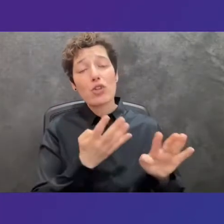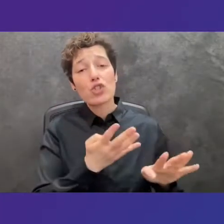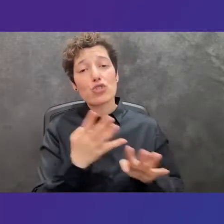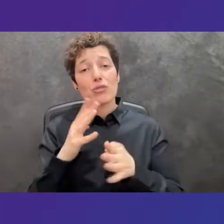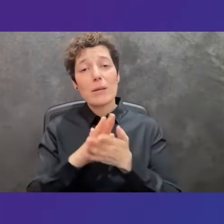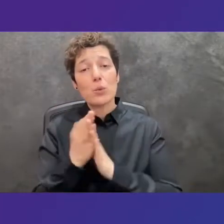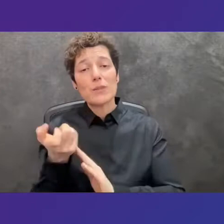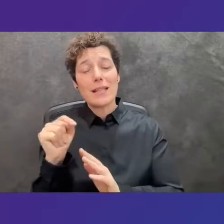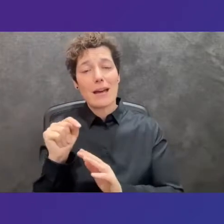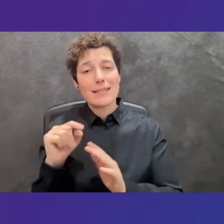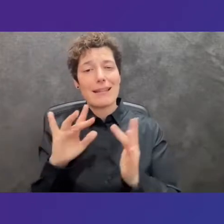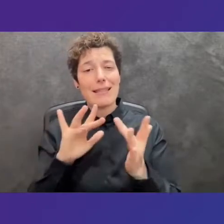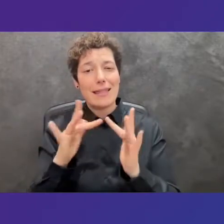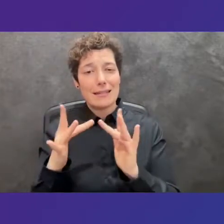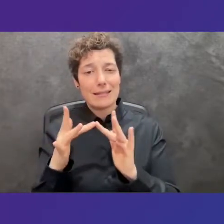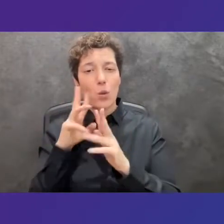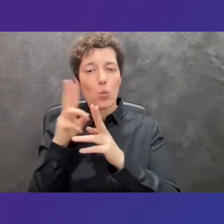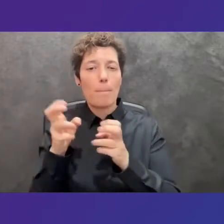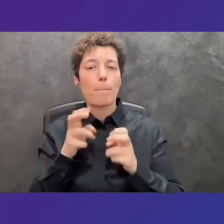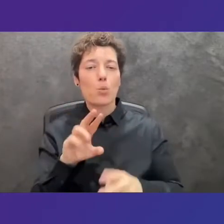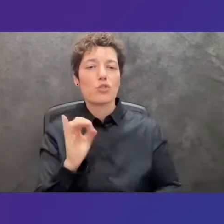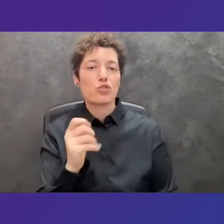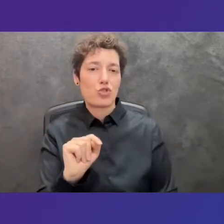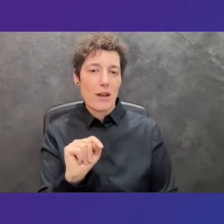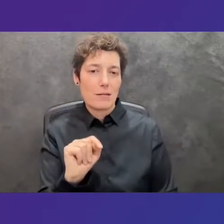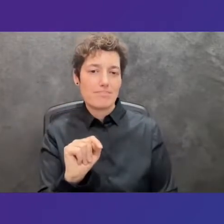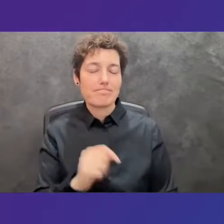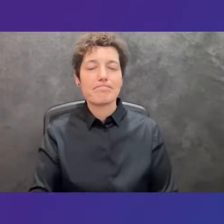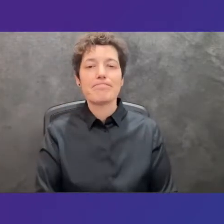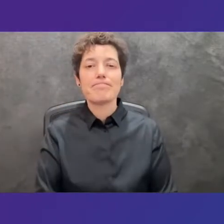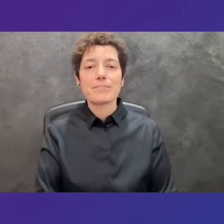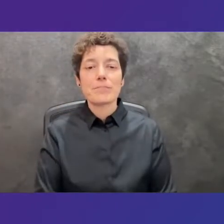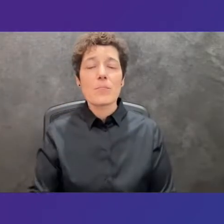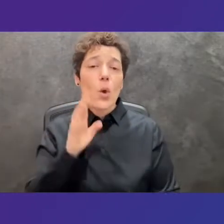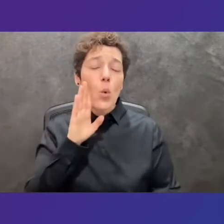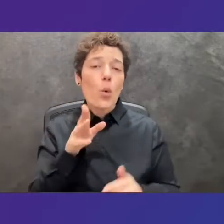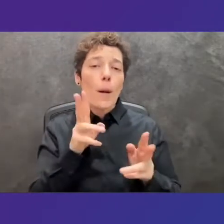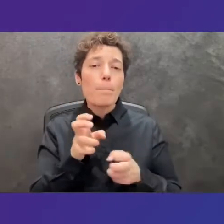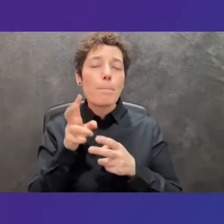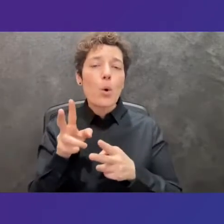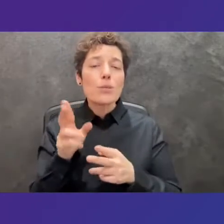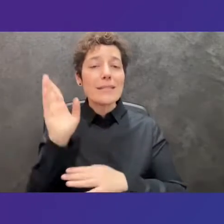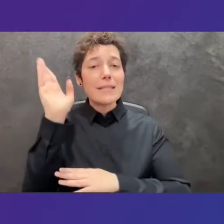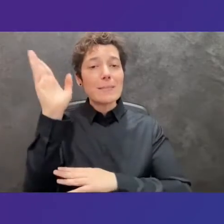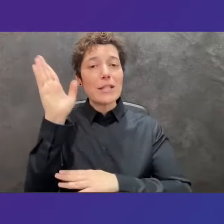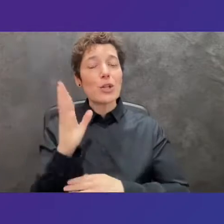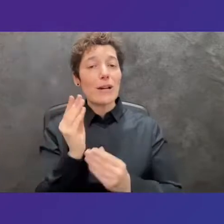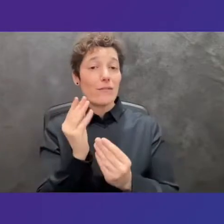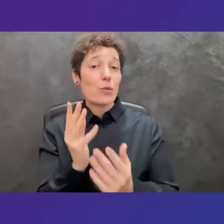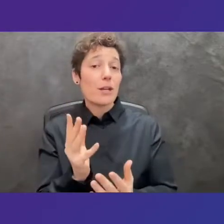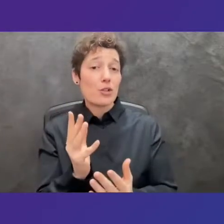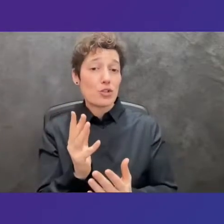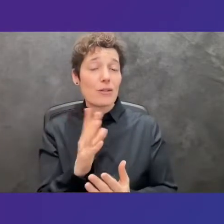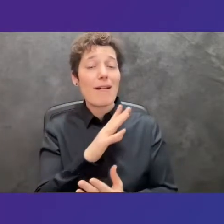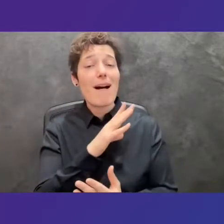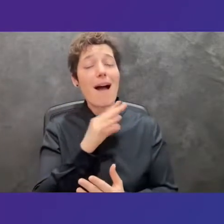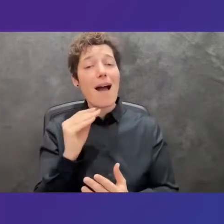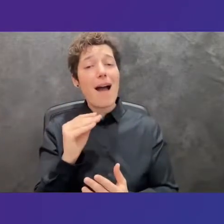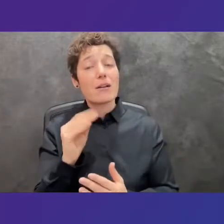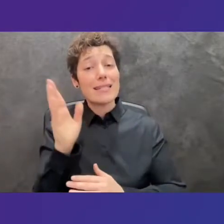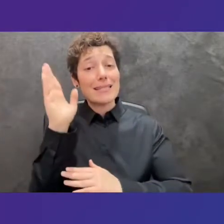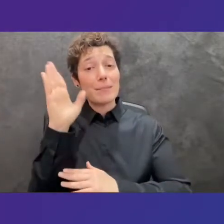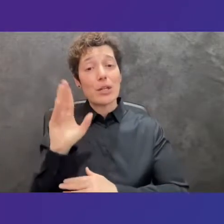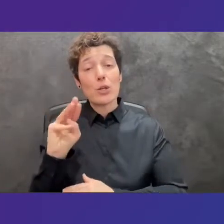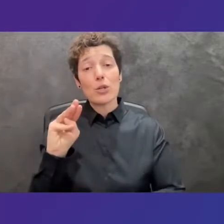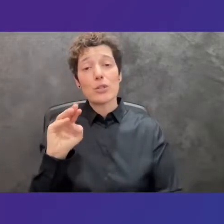for further reference. We will also post speaker information in the description below and under the speakers module on